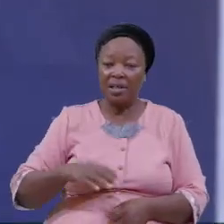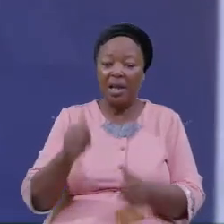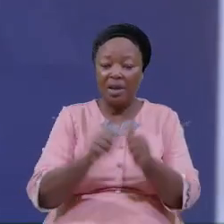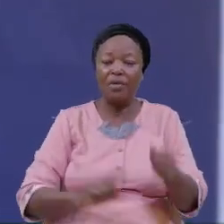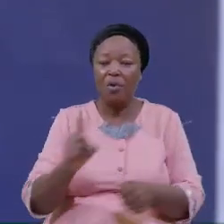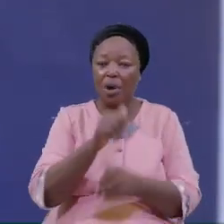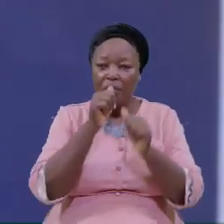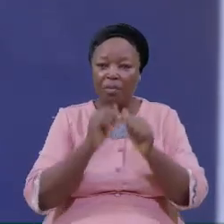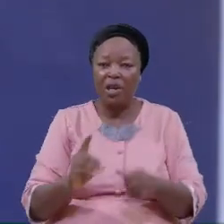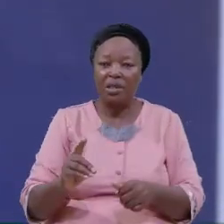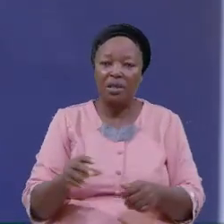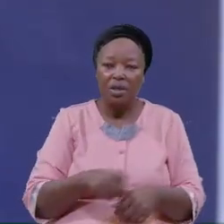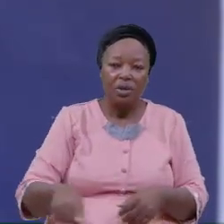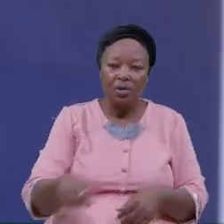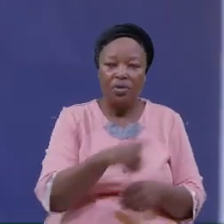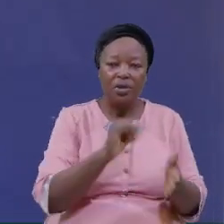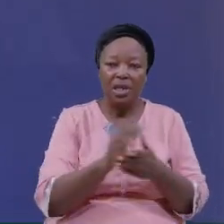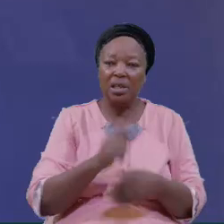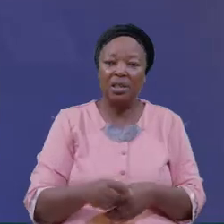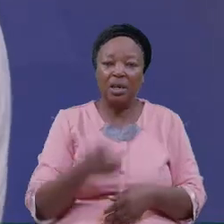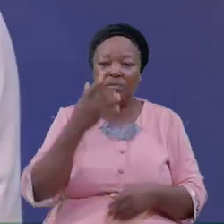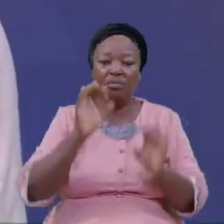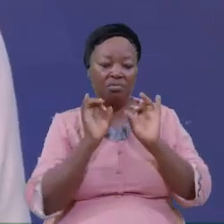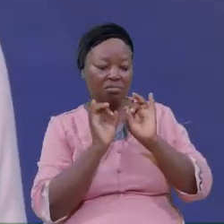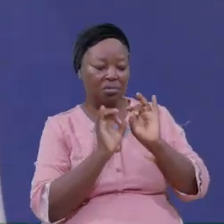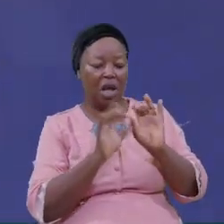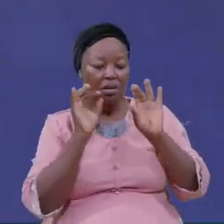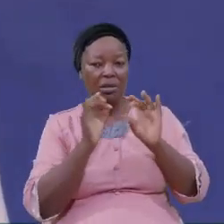Those who are spitting at heaven, blessed.